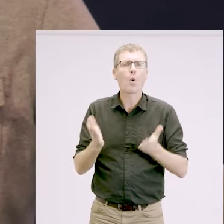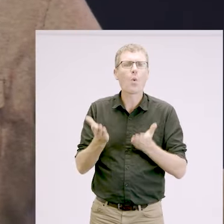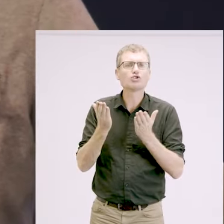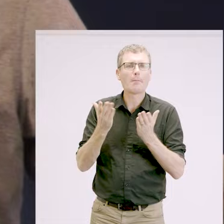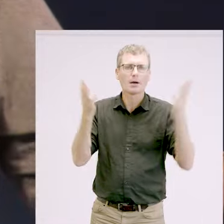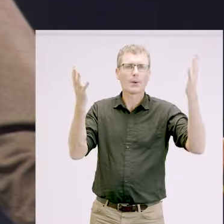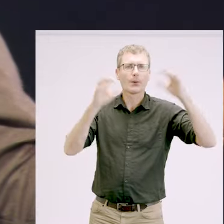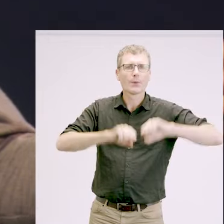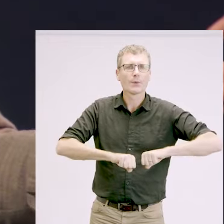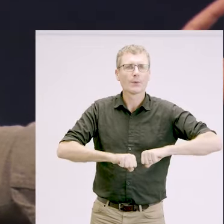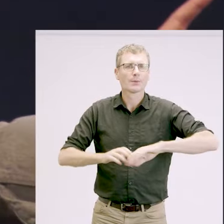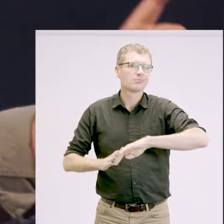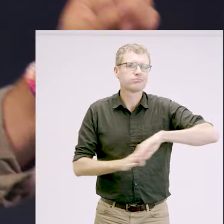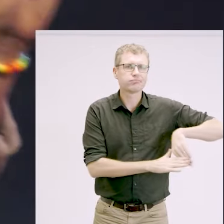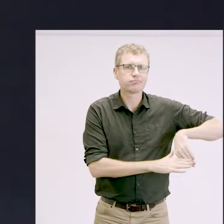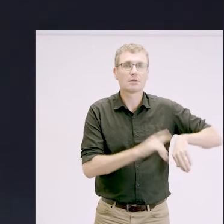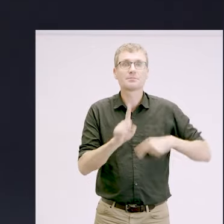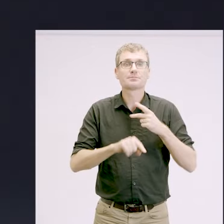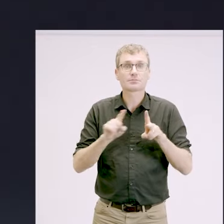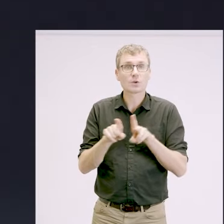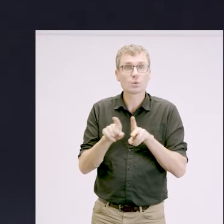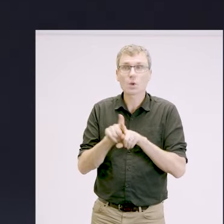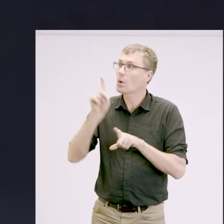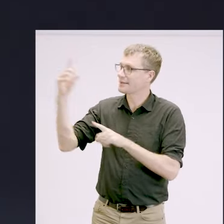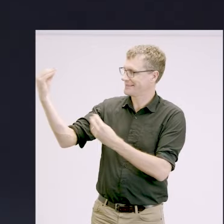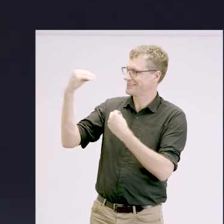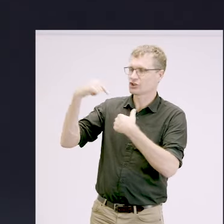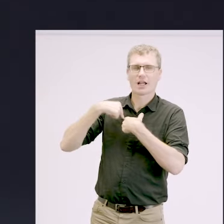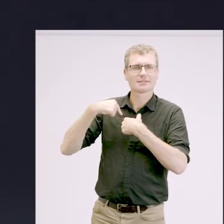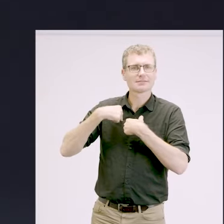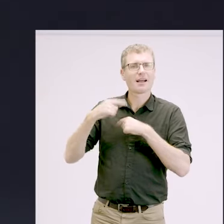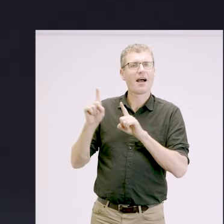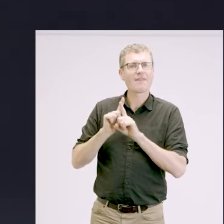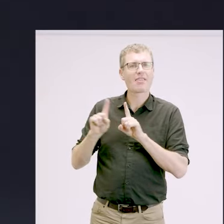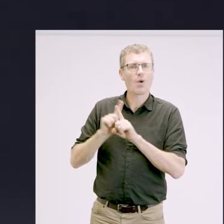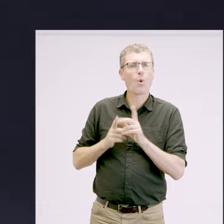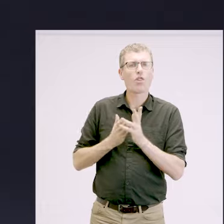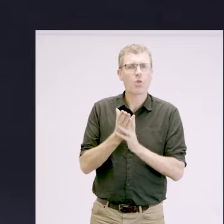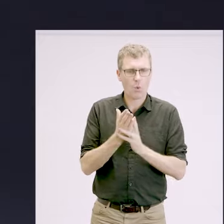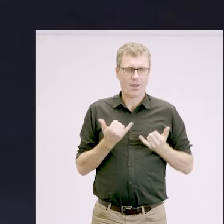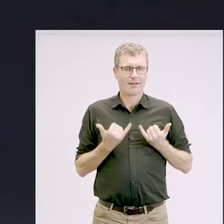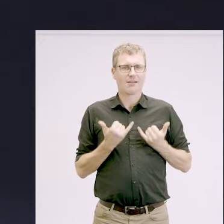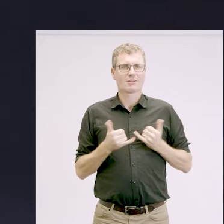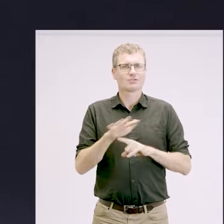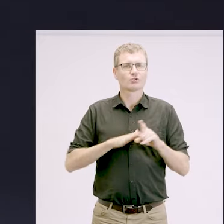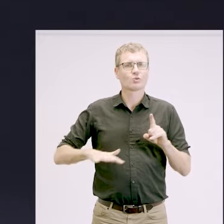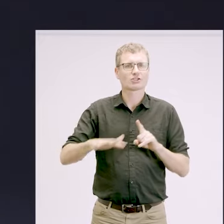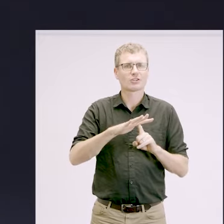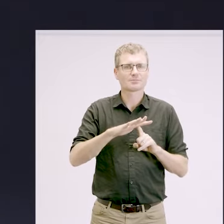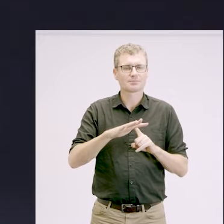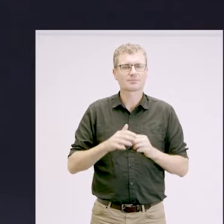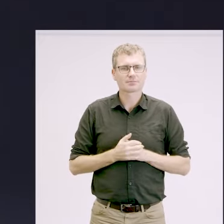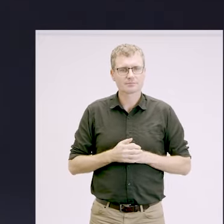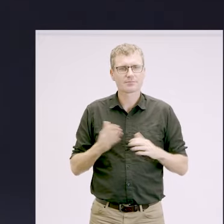in deconstructing idolatrous worship, but God's interested in teaching us how to be faithful in the midst of our